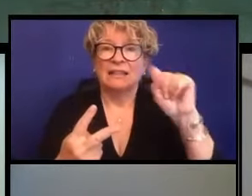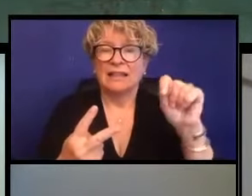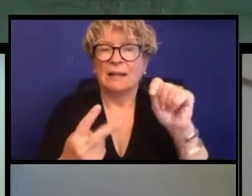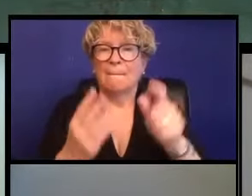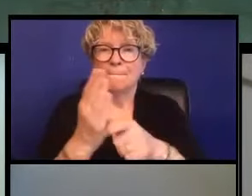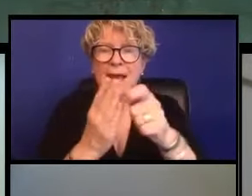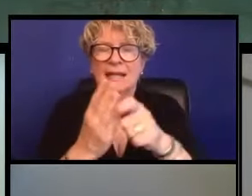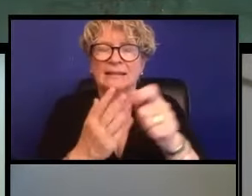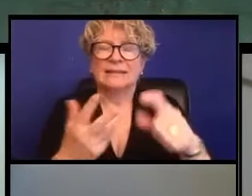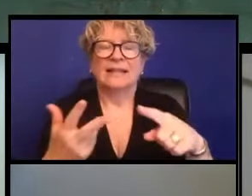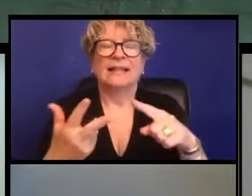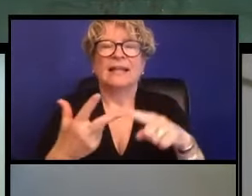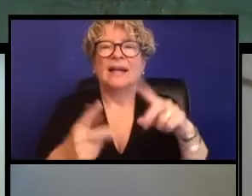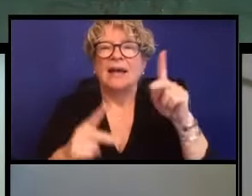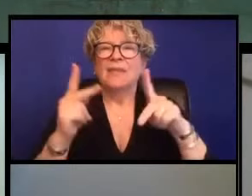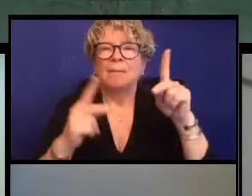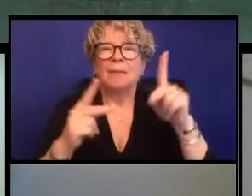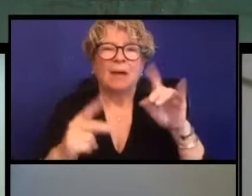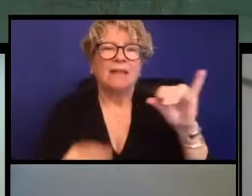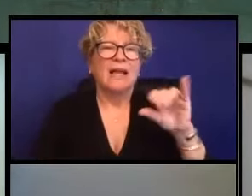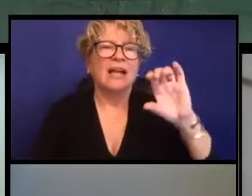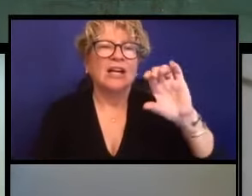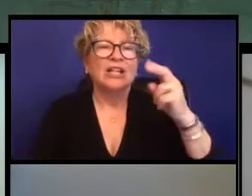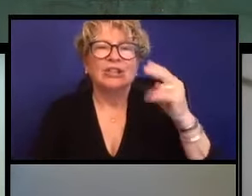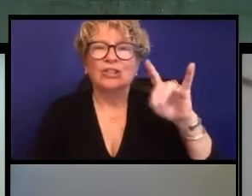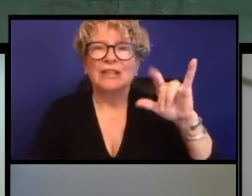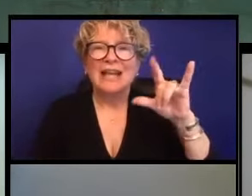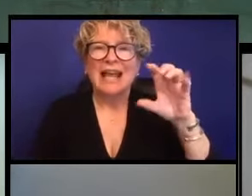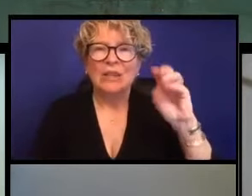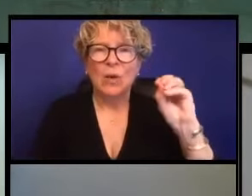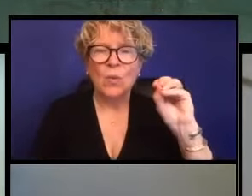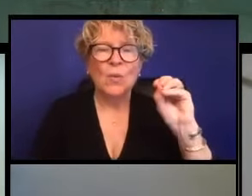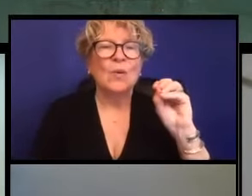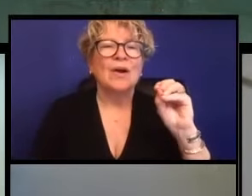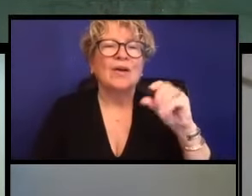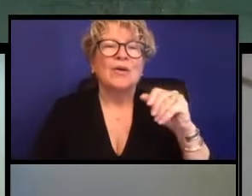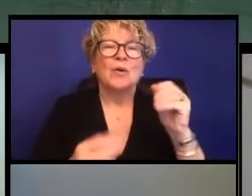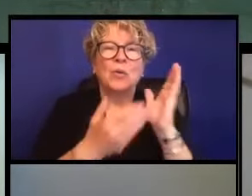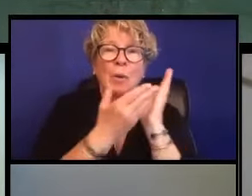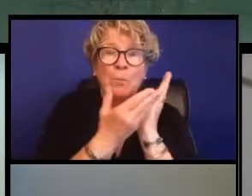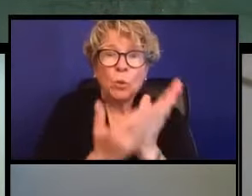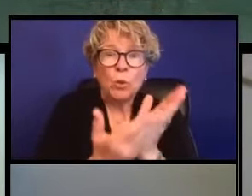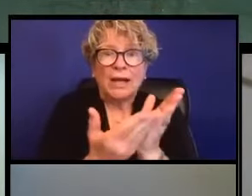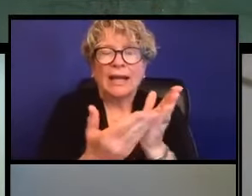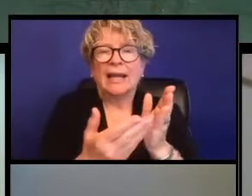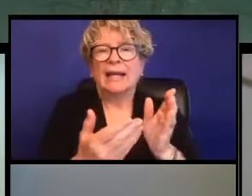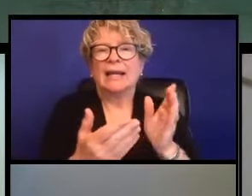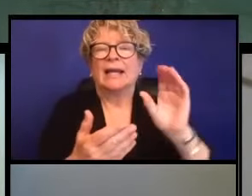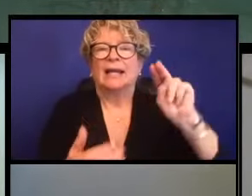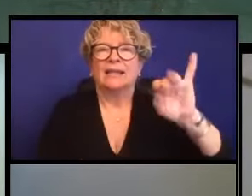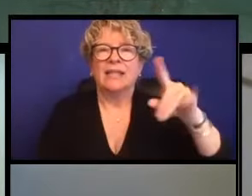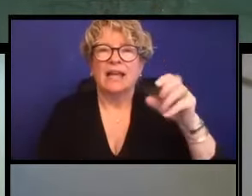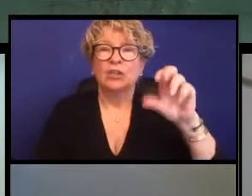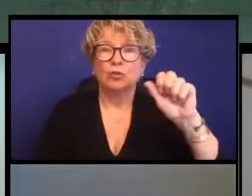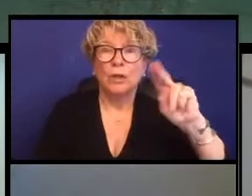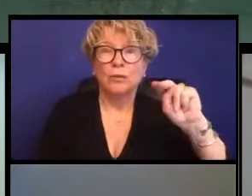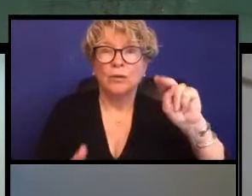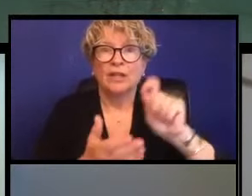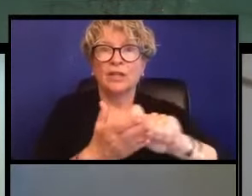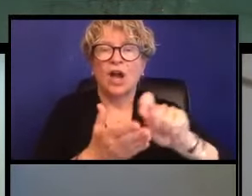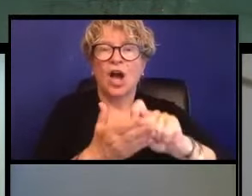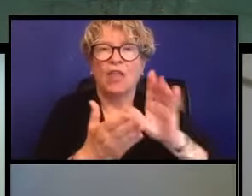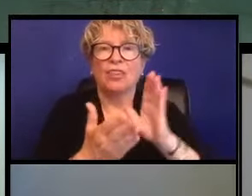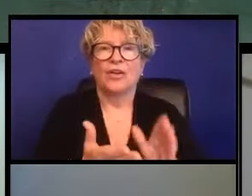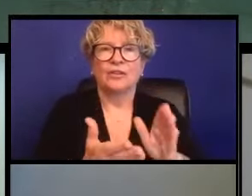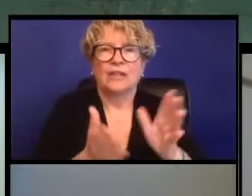work of people like Chinelo who are working hard to bring Nigerian authors and help them